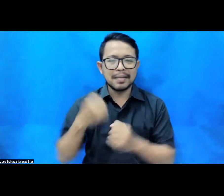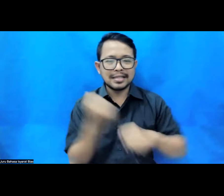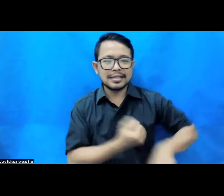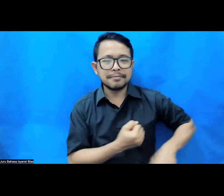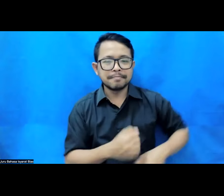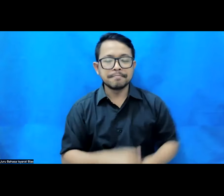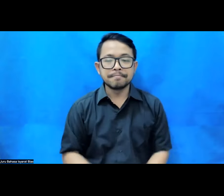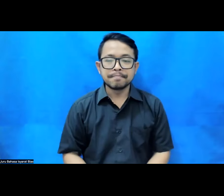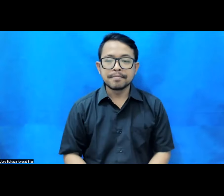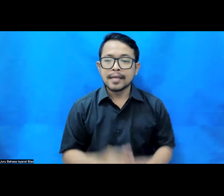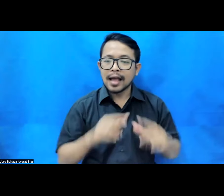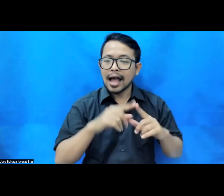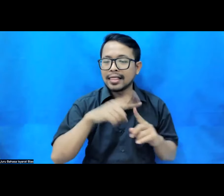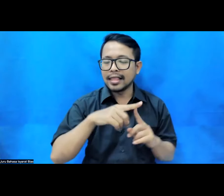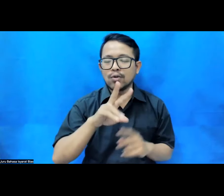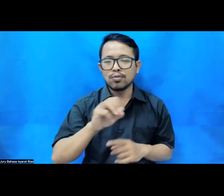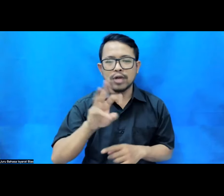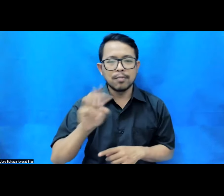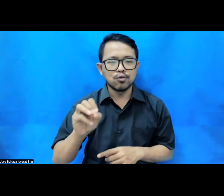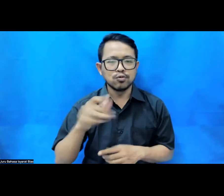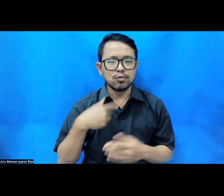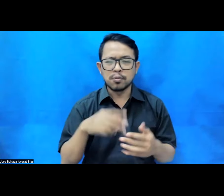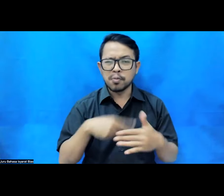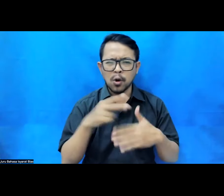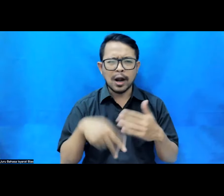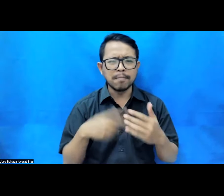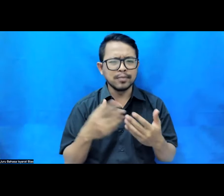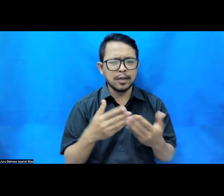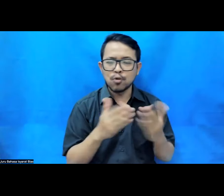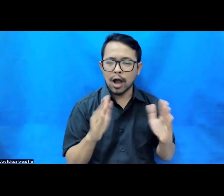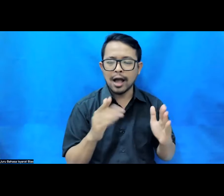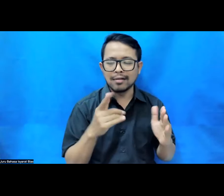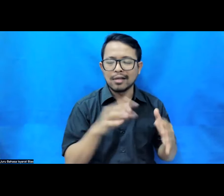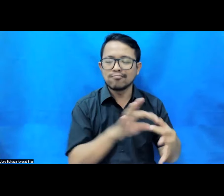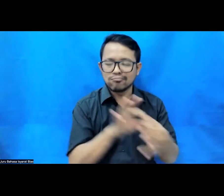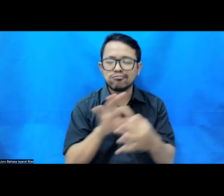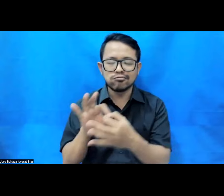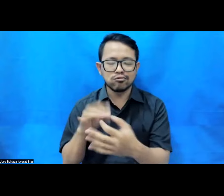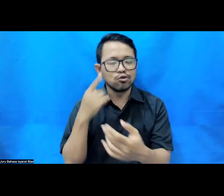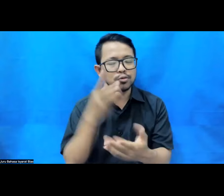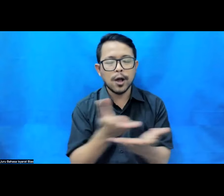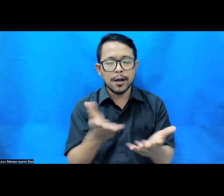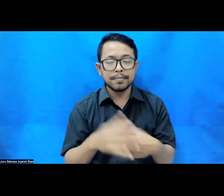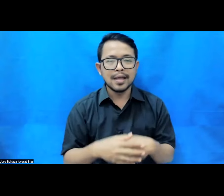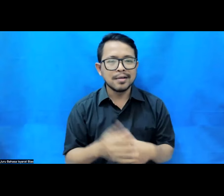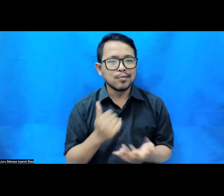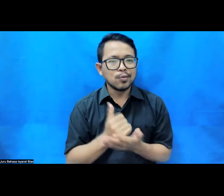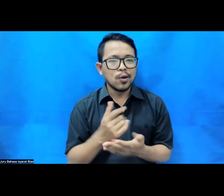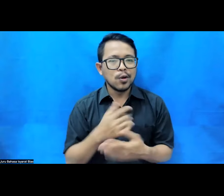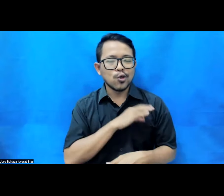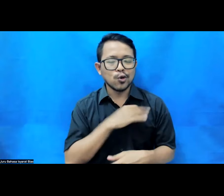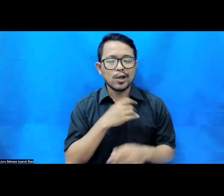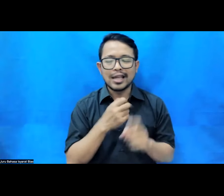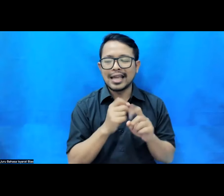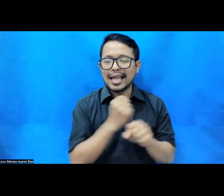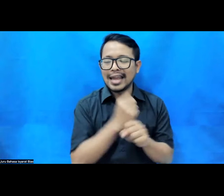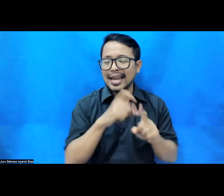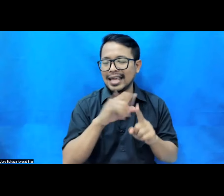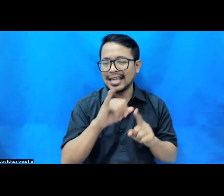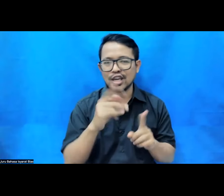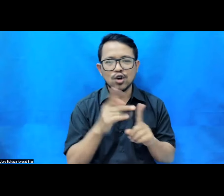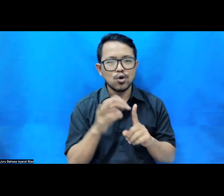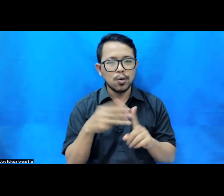80-20-30 is a very open and collaborative programme, and we are very lucky at GDI Hub to have built strong relationships with Kota